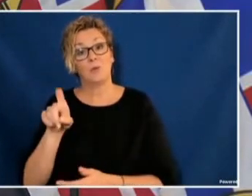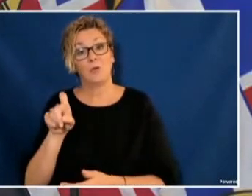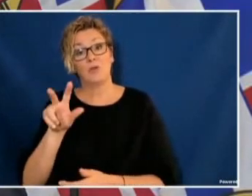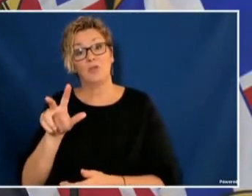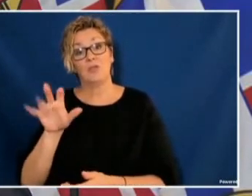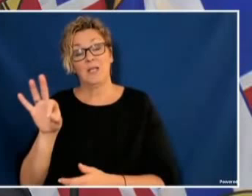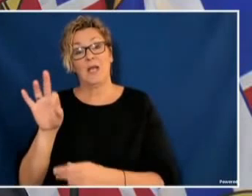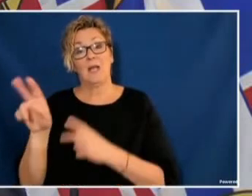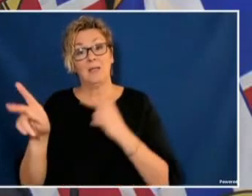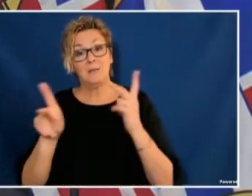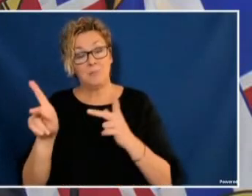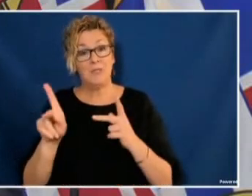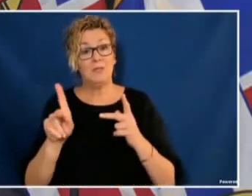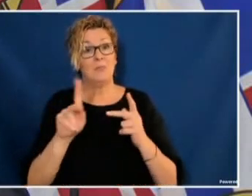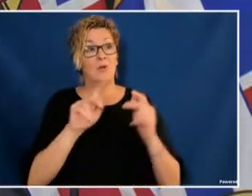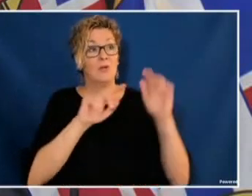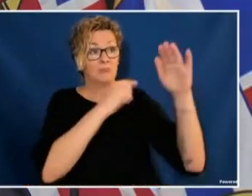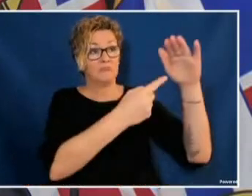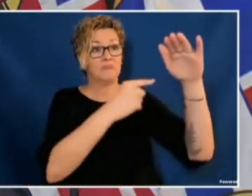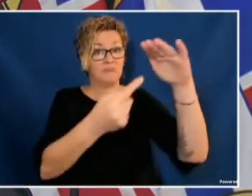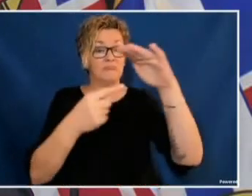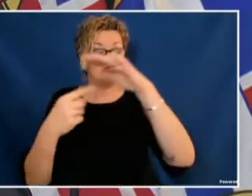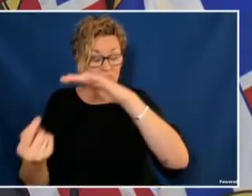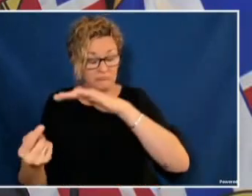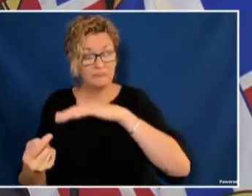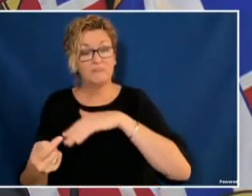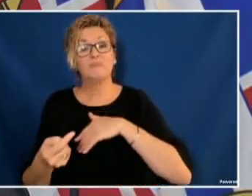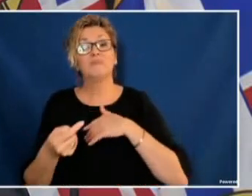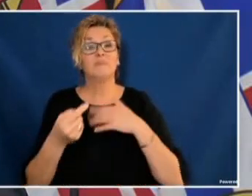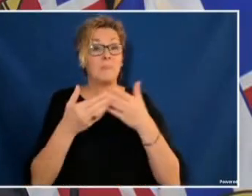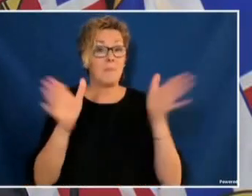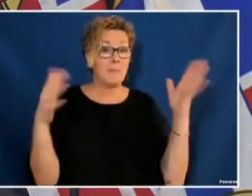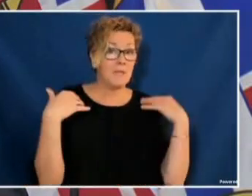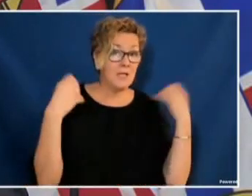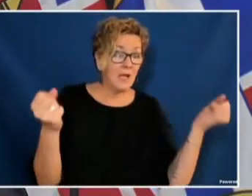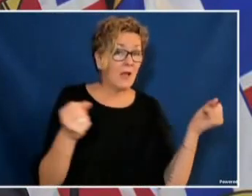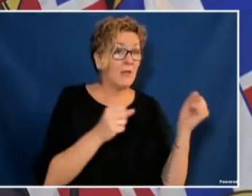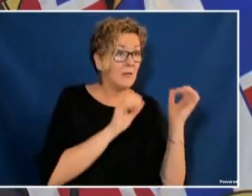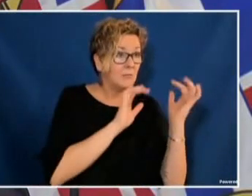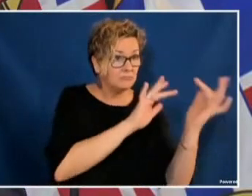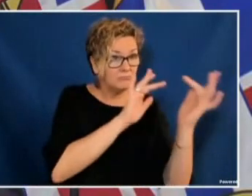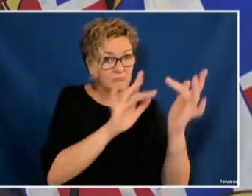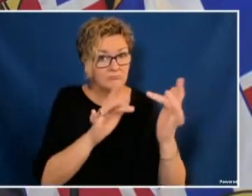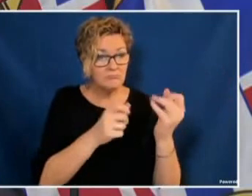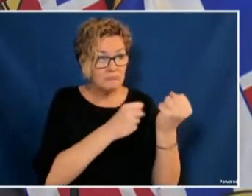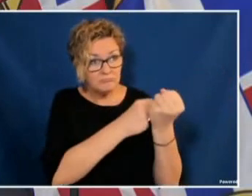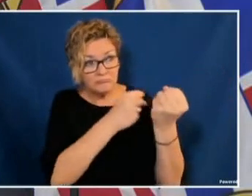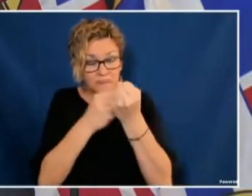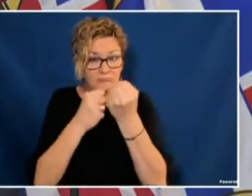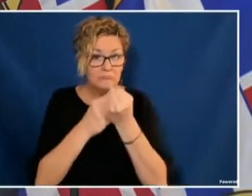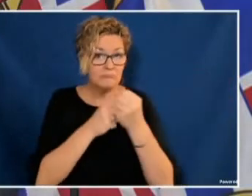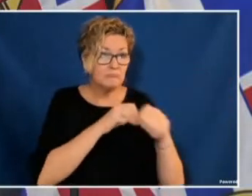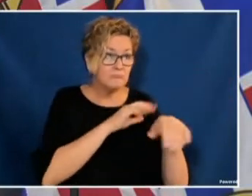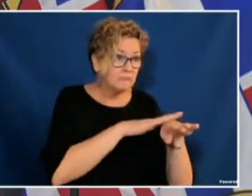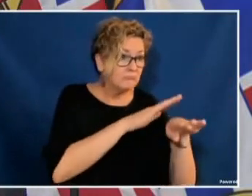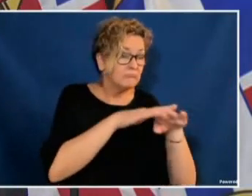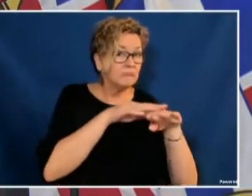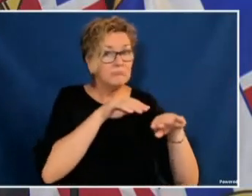new orders, that events that may have been okay before the orders could go ahead because they were okay before the orders put